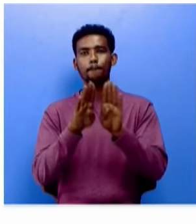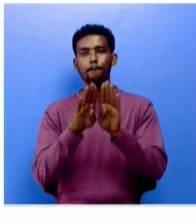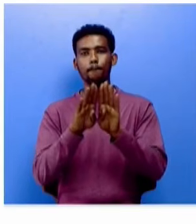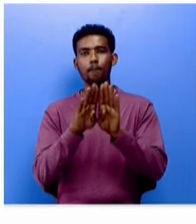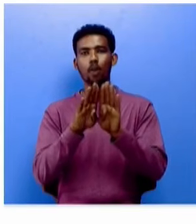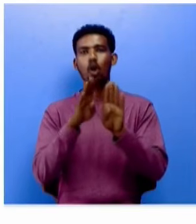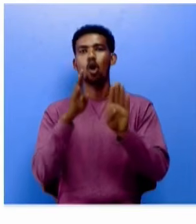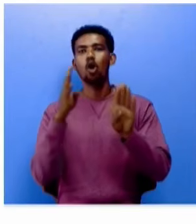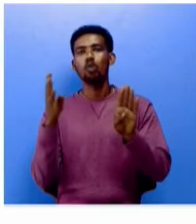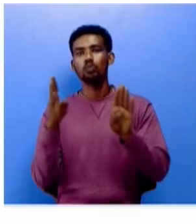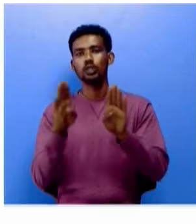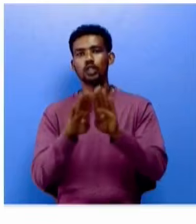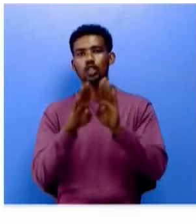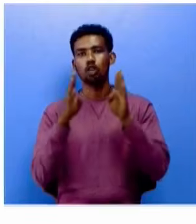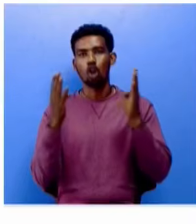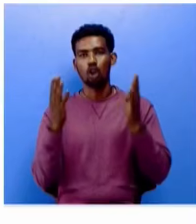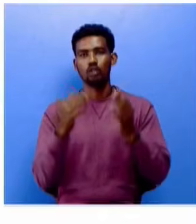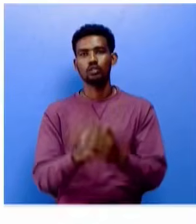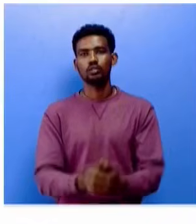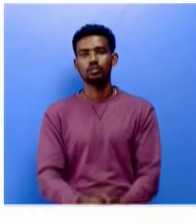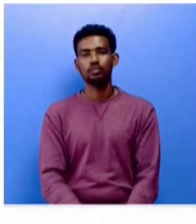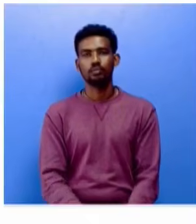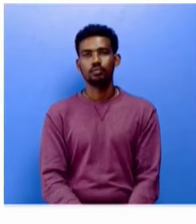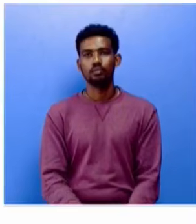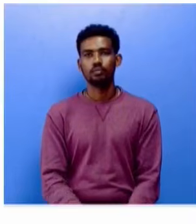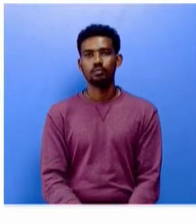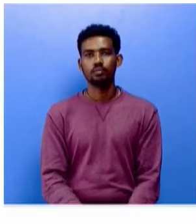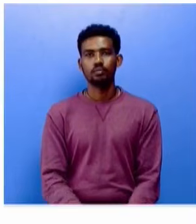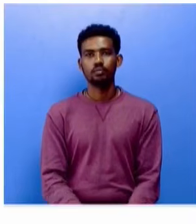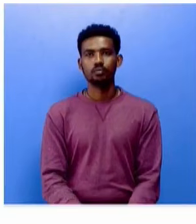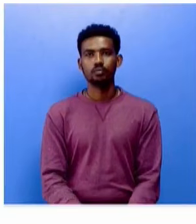I should not open the door.